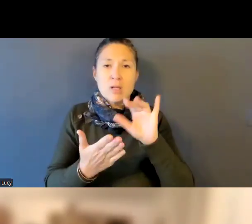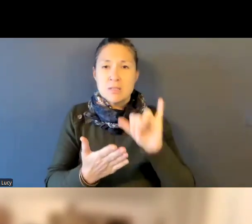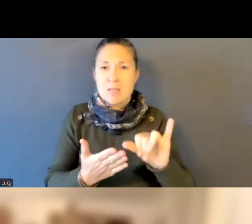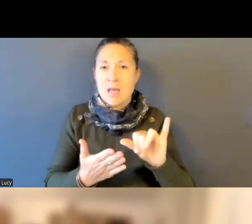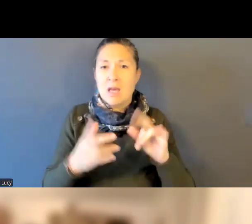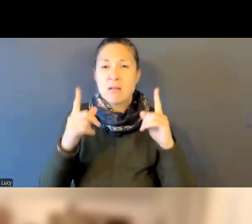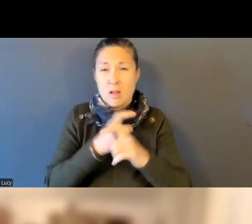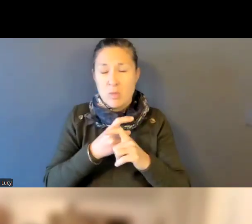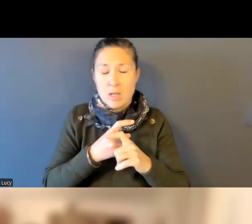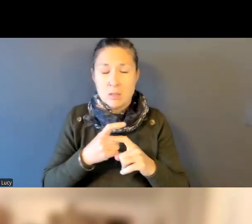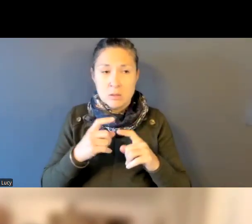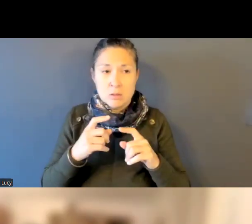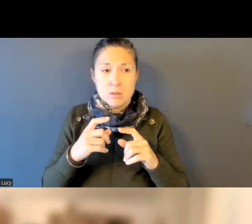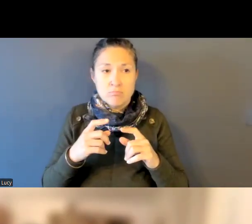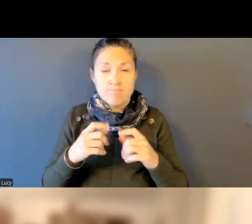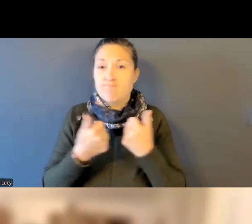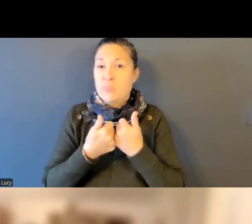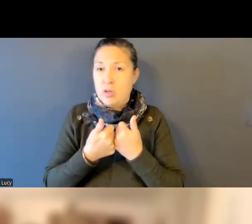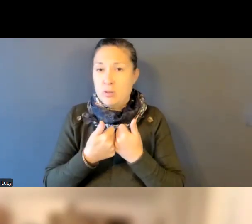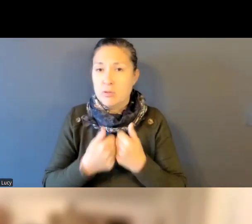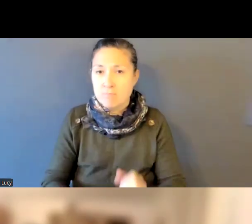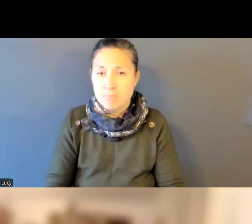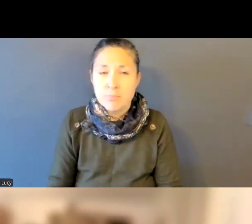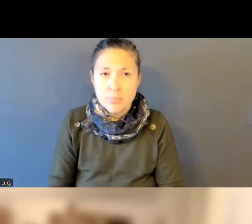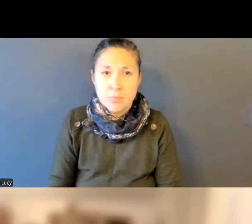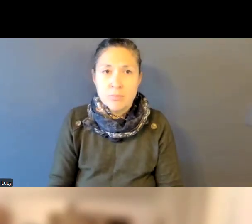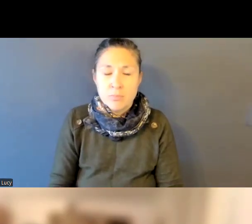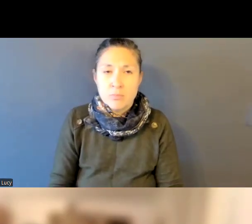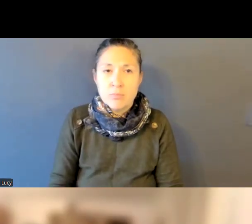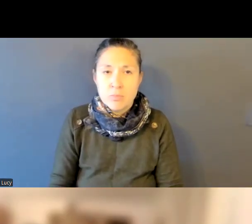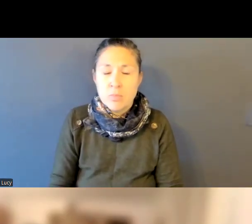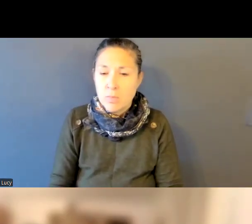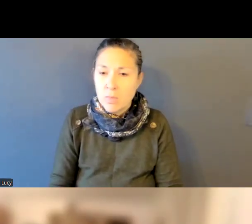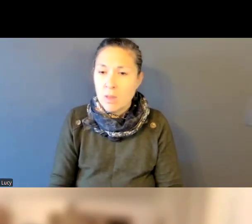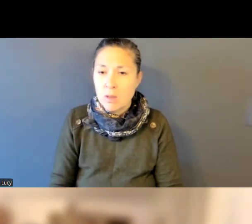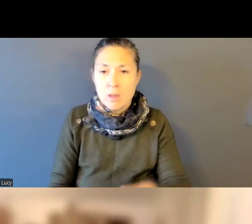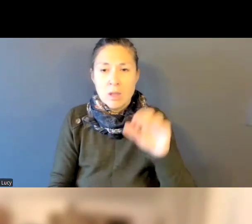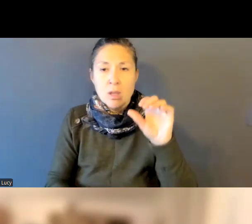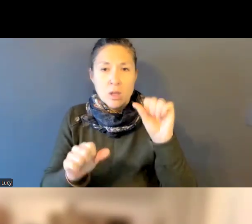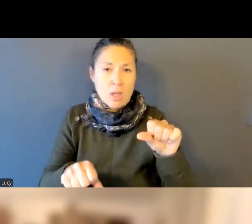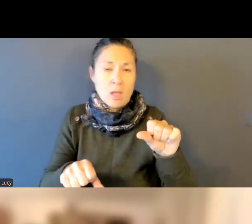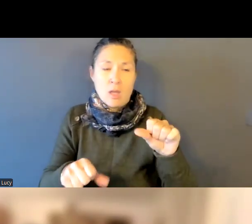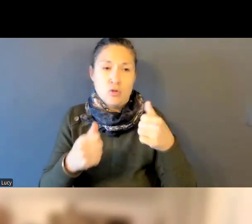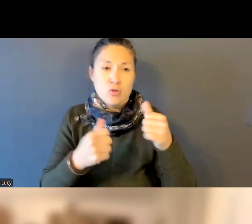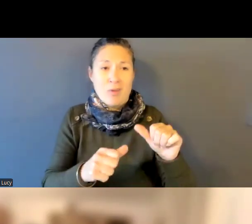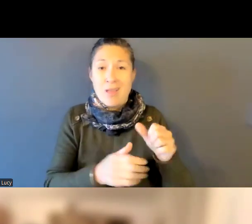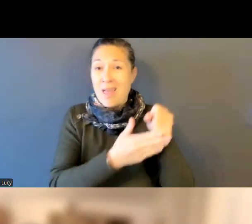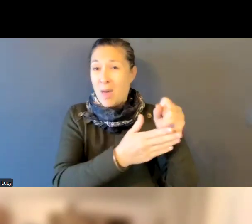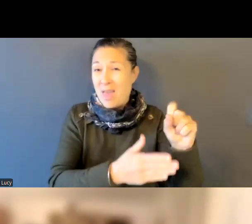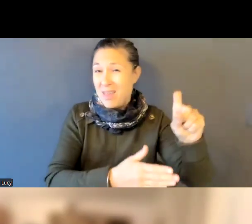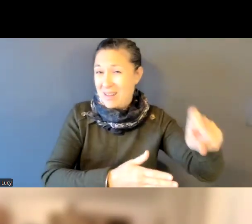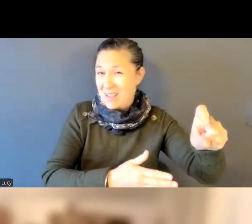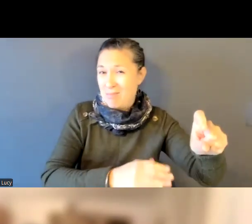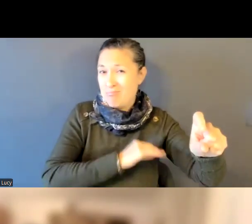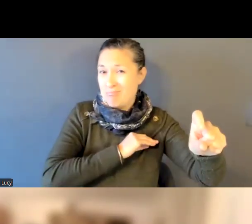complex challenge. And it could do a lot in that toward meeting that need, but also there needs to be complementary policies to